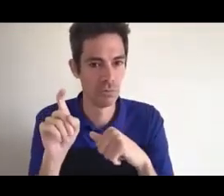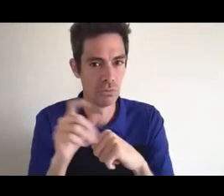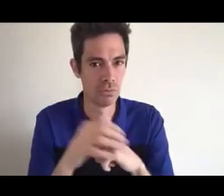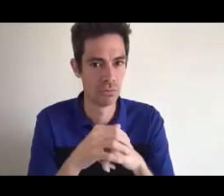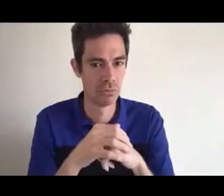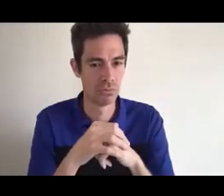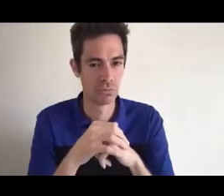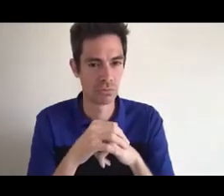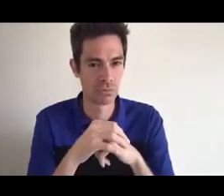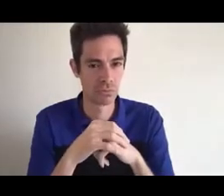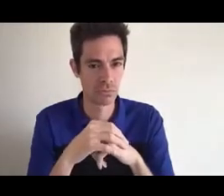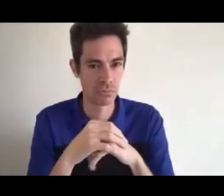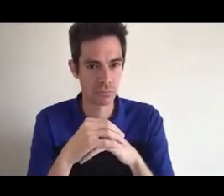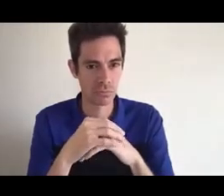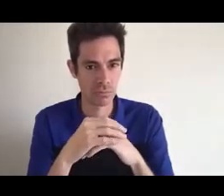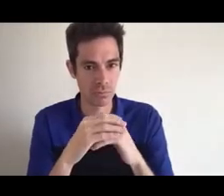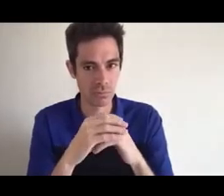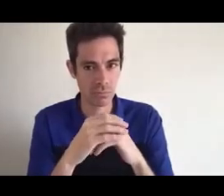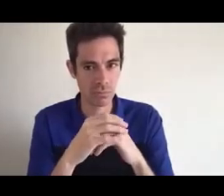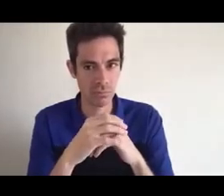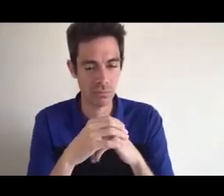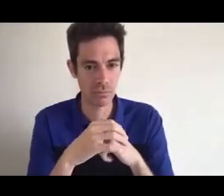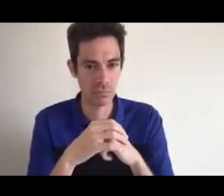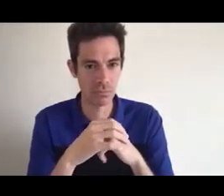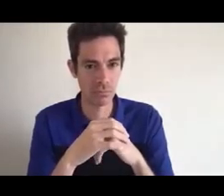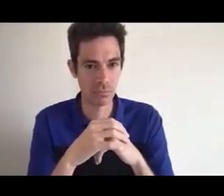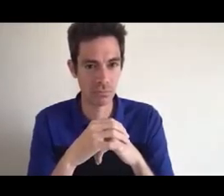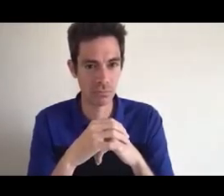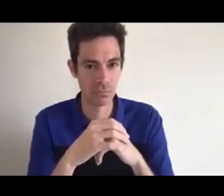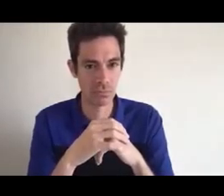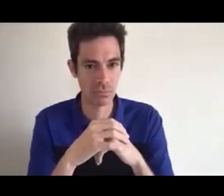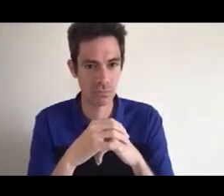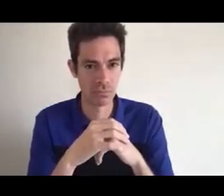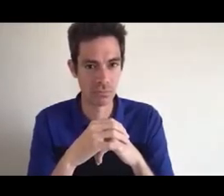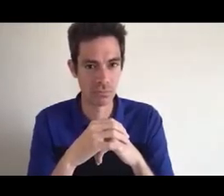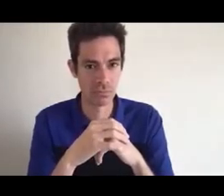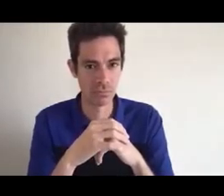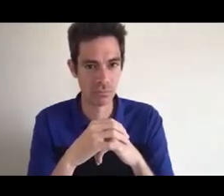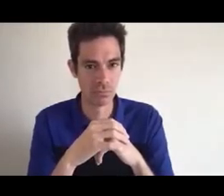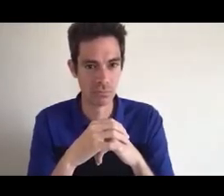clarification or questions on clarification structure?